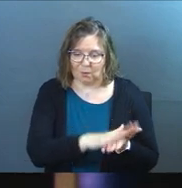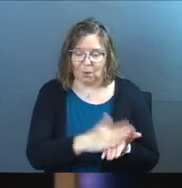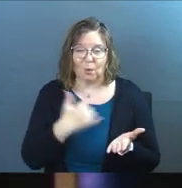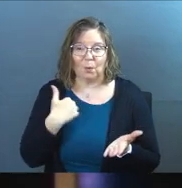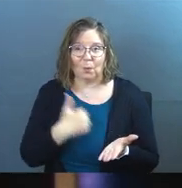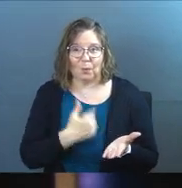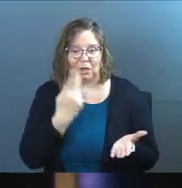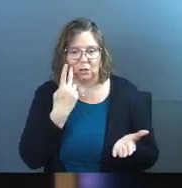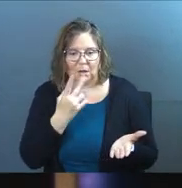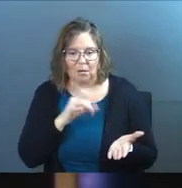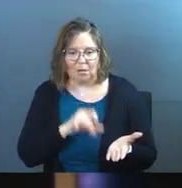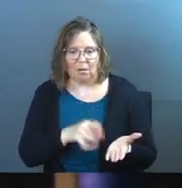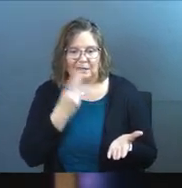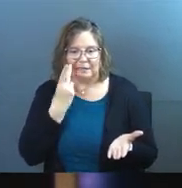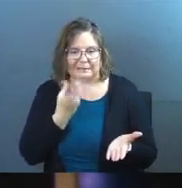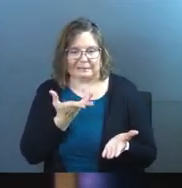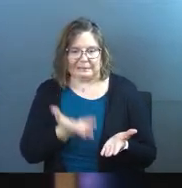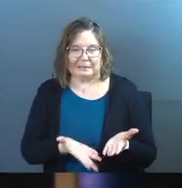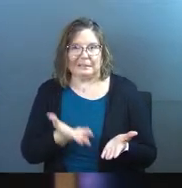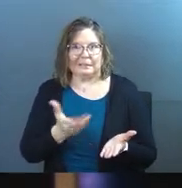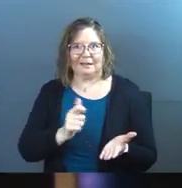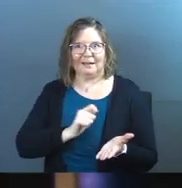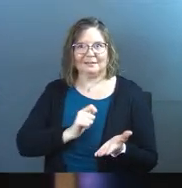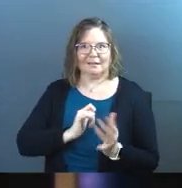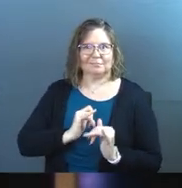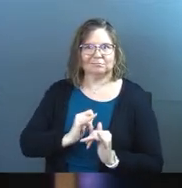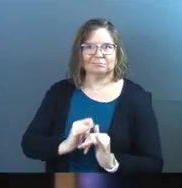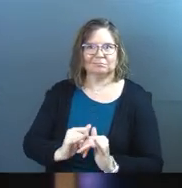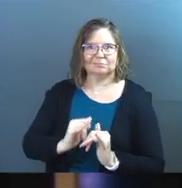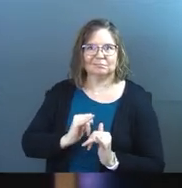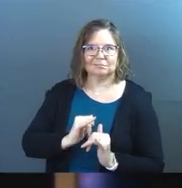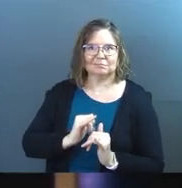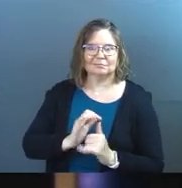so that we could see ourselves in it.